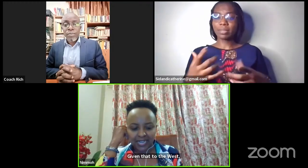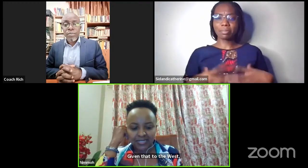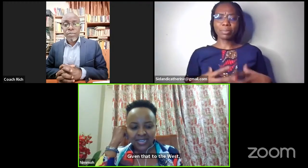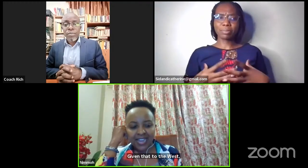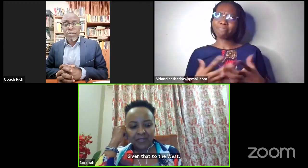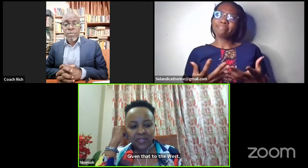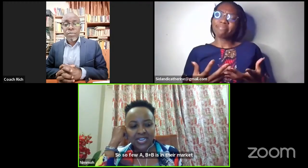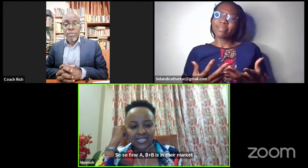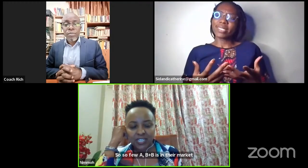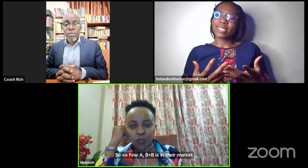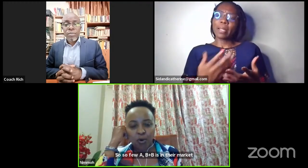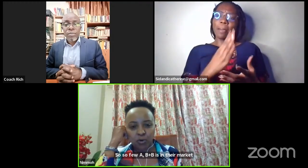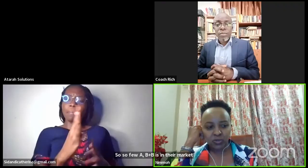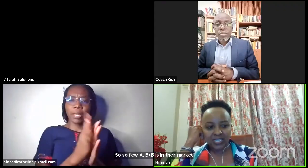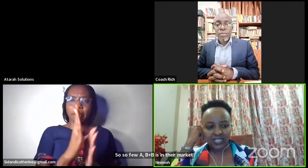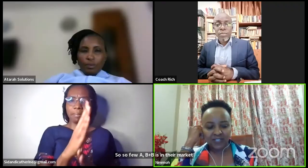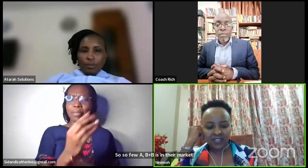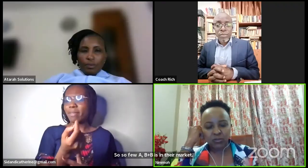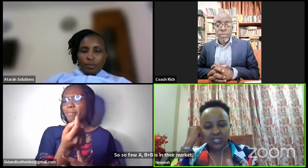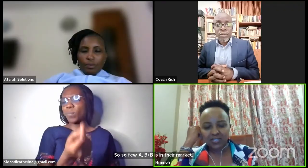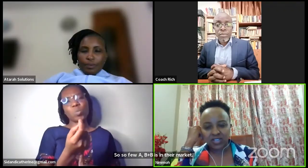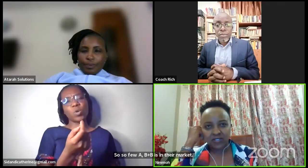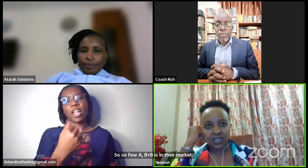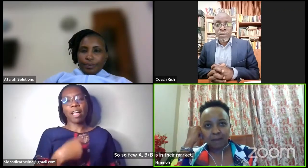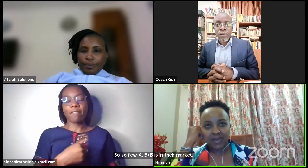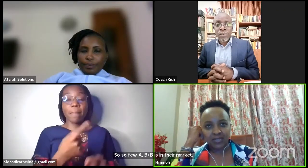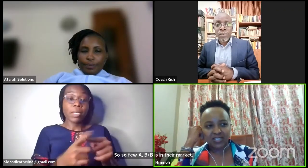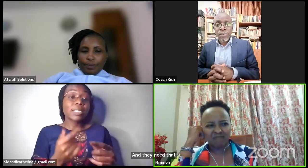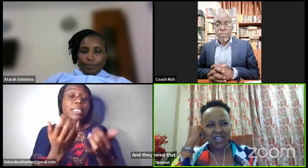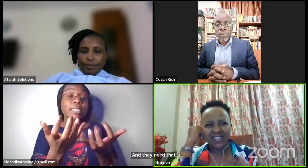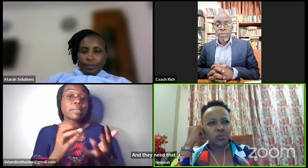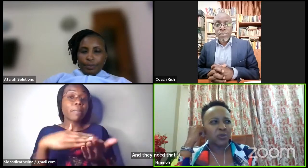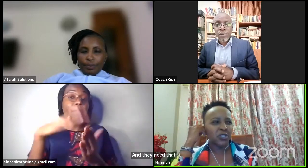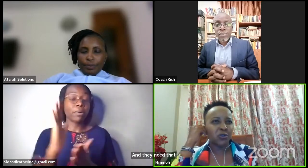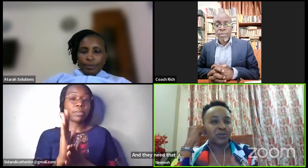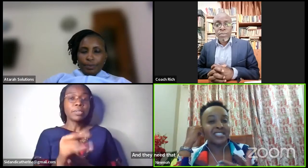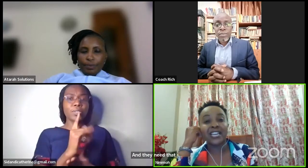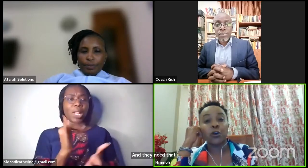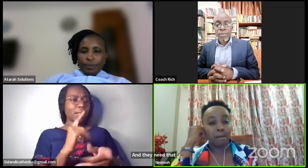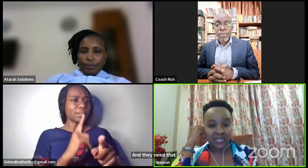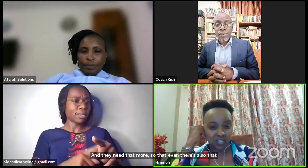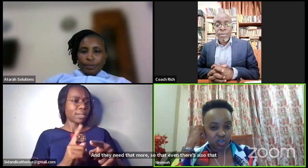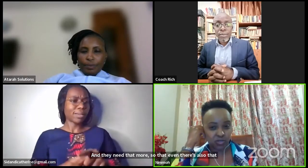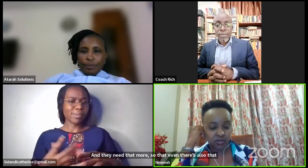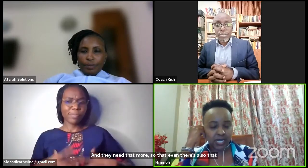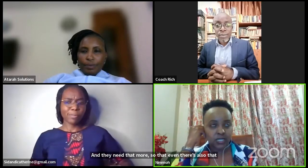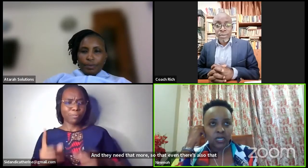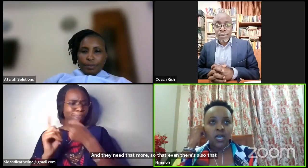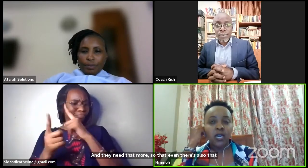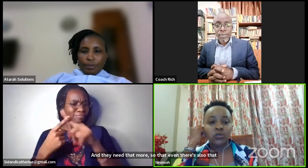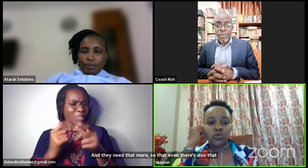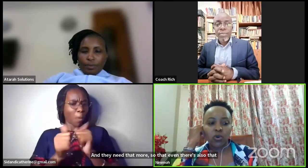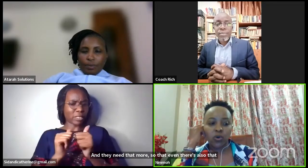the market, and they needed more, so that even there's also that strength in numbers. At that point, no one was thinking competition,